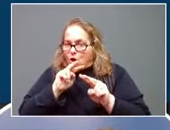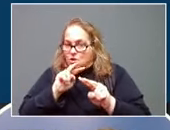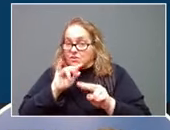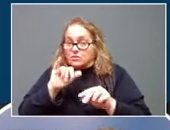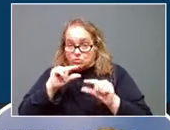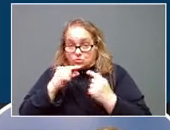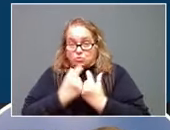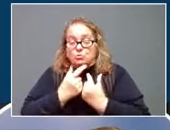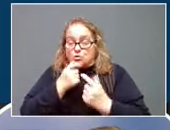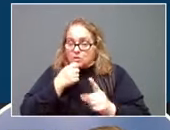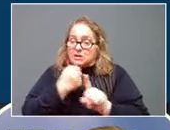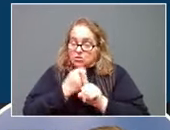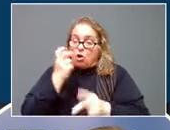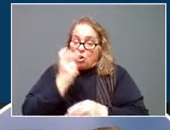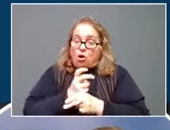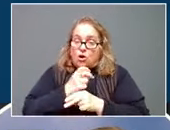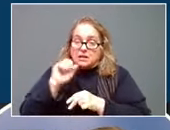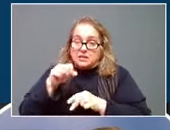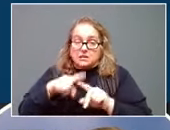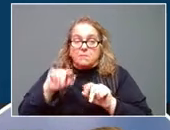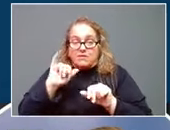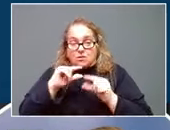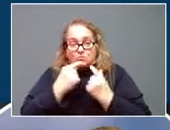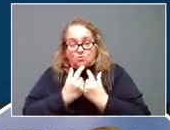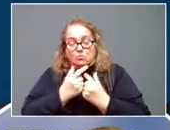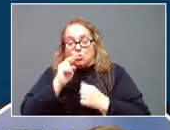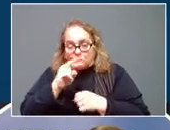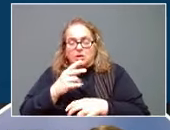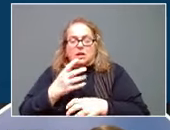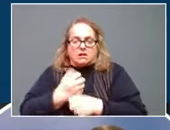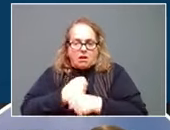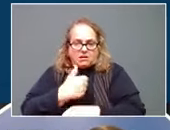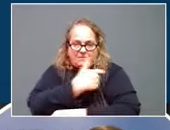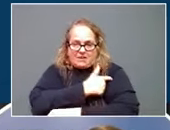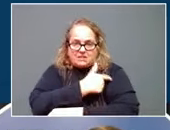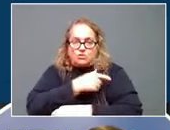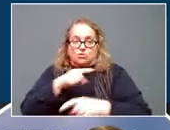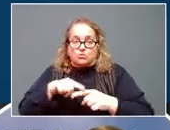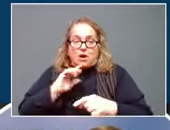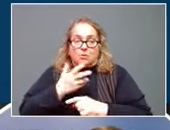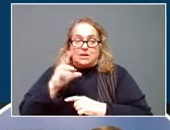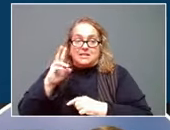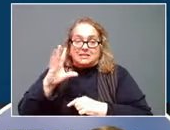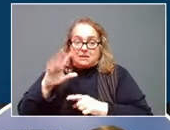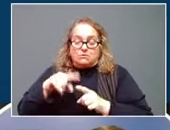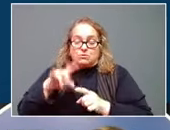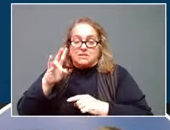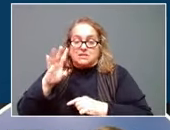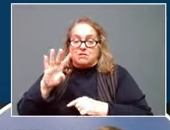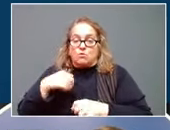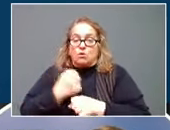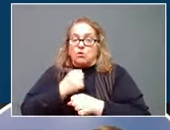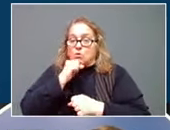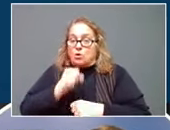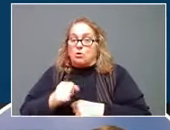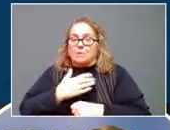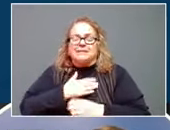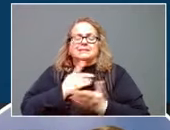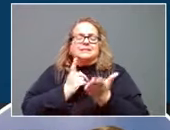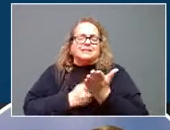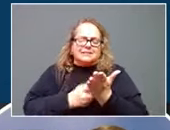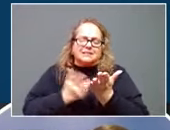hit pretty hard, but a group that has gotten vaccinated. So to our 65 to 74-year-olds, please talk to your kids, talk